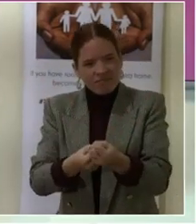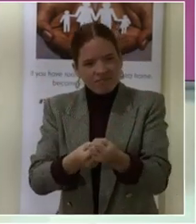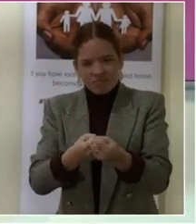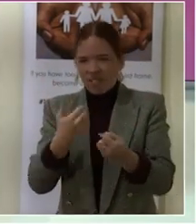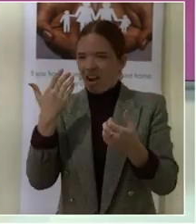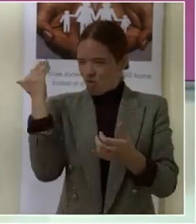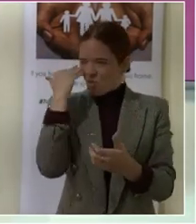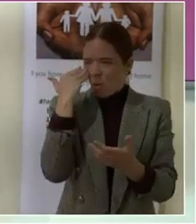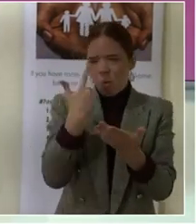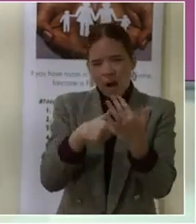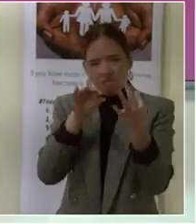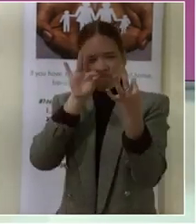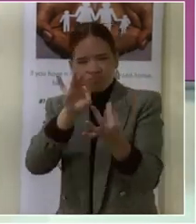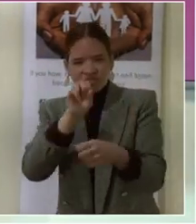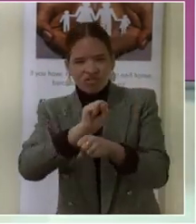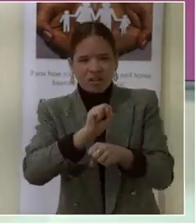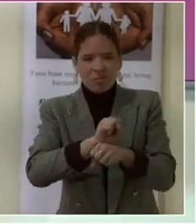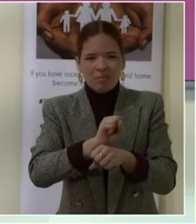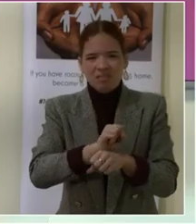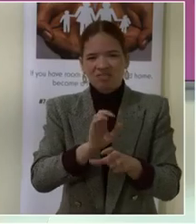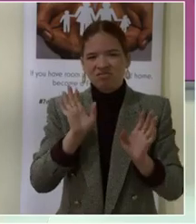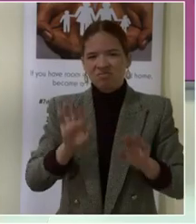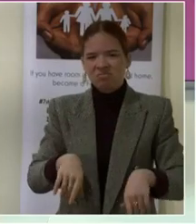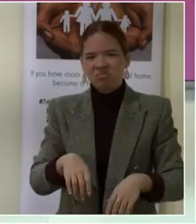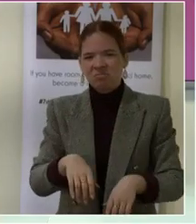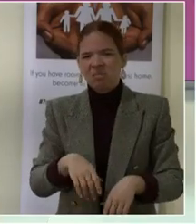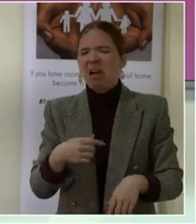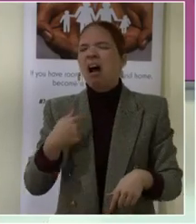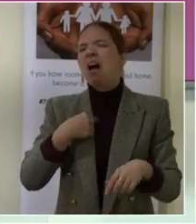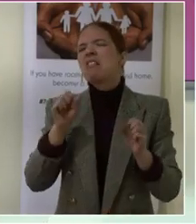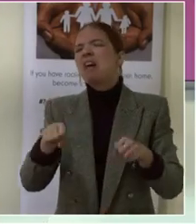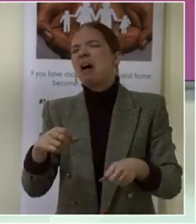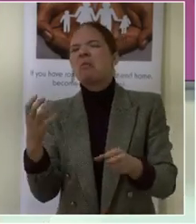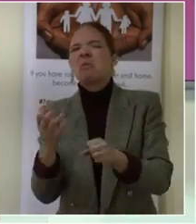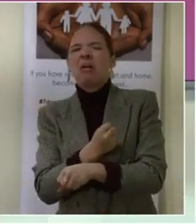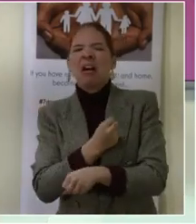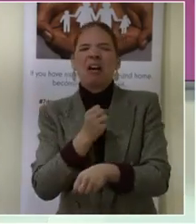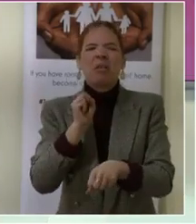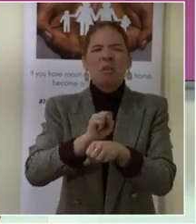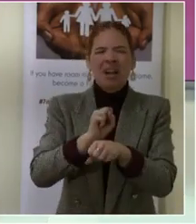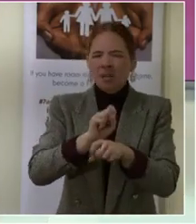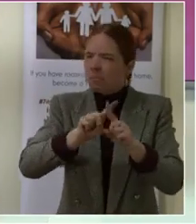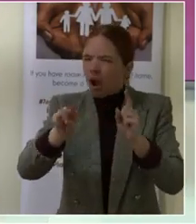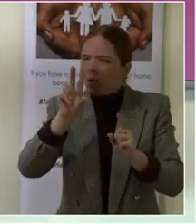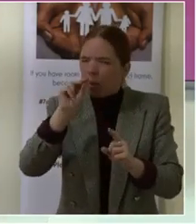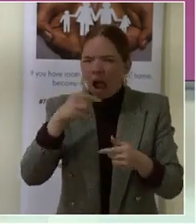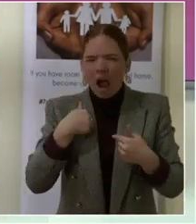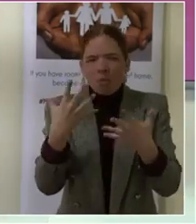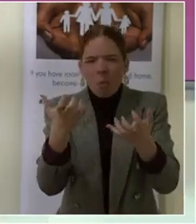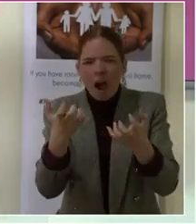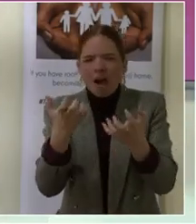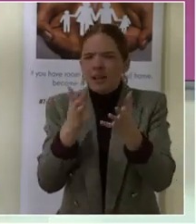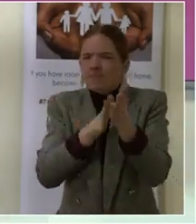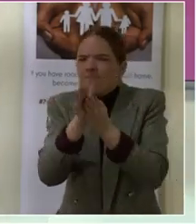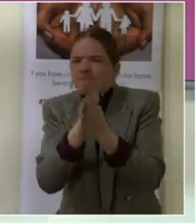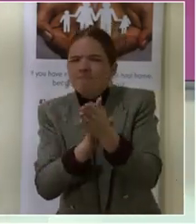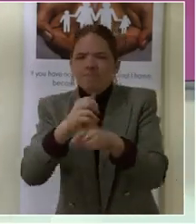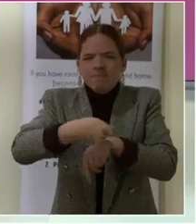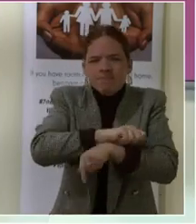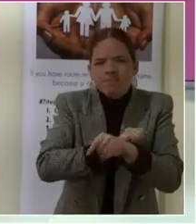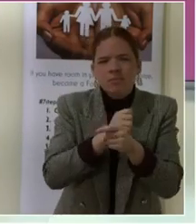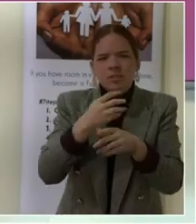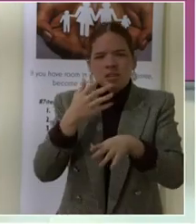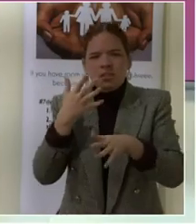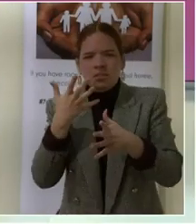job that I felt like I could get, but something that I really set my mind to. And I said, okay, I want to get